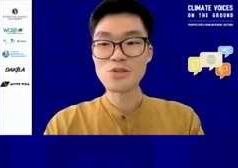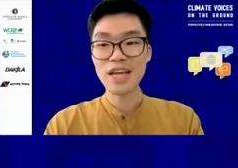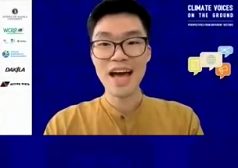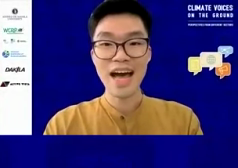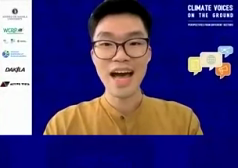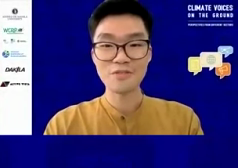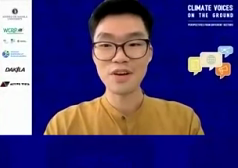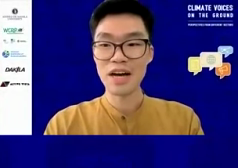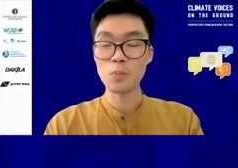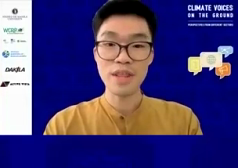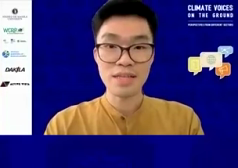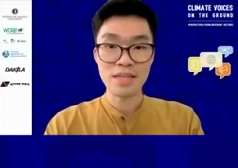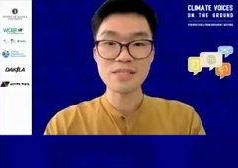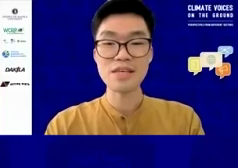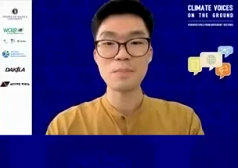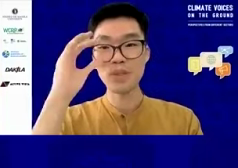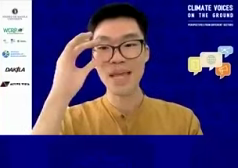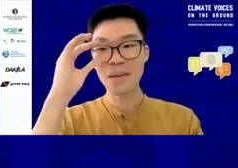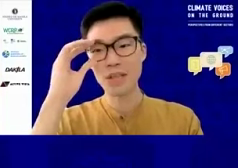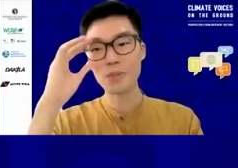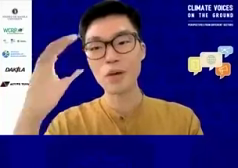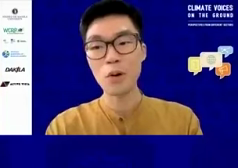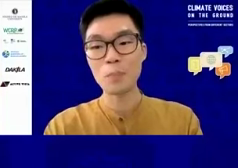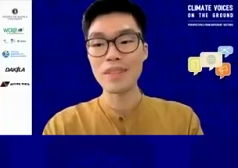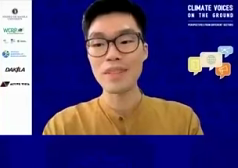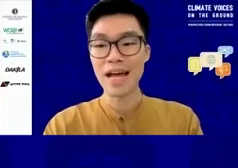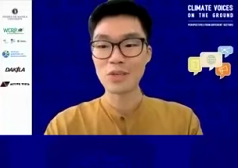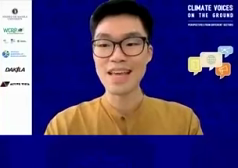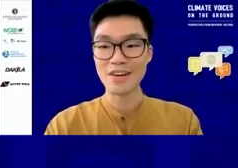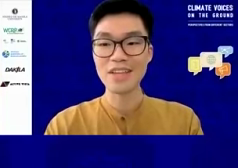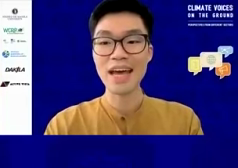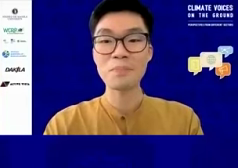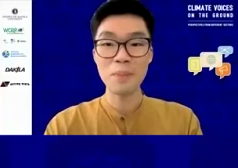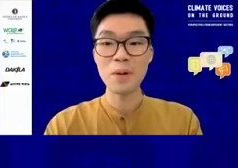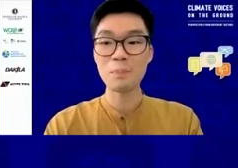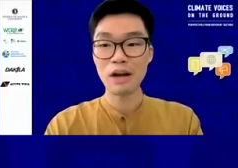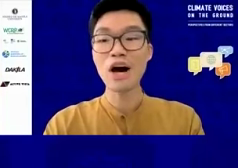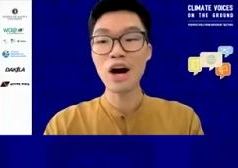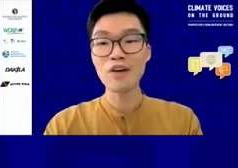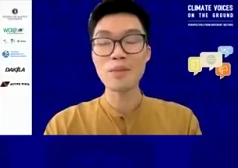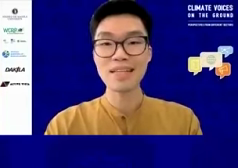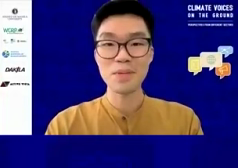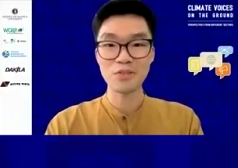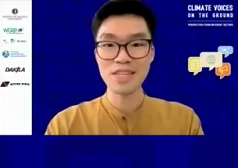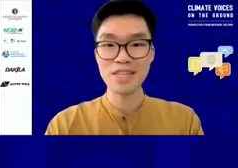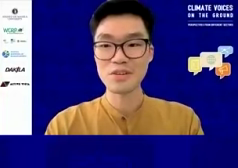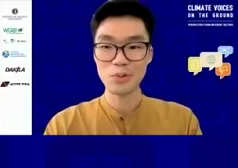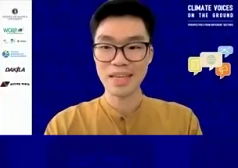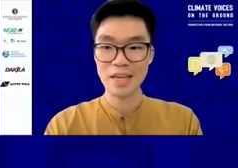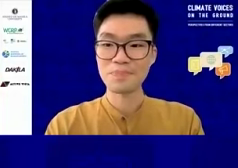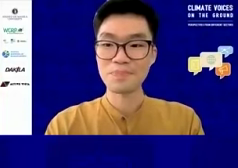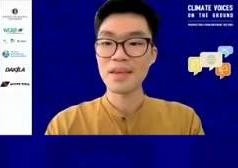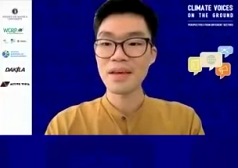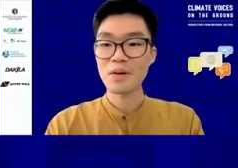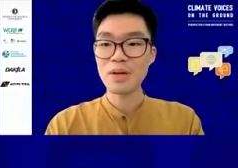today's event. It's also great to have with us some new names, and we hope that you stick around and become a part of the